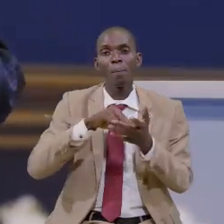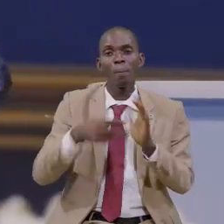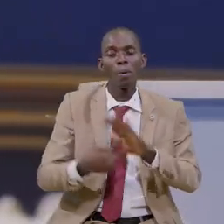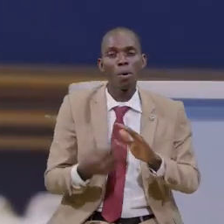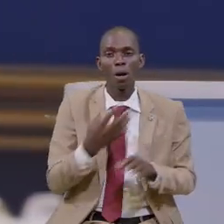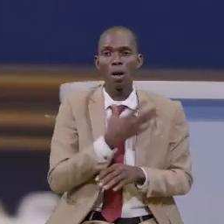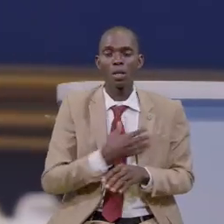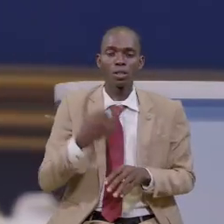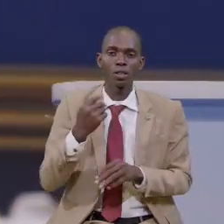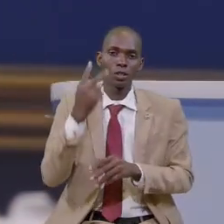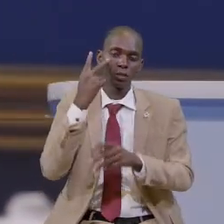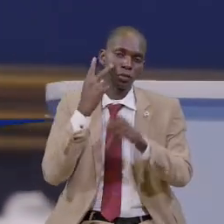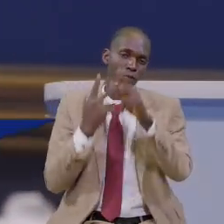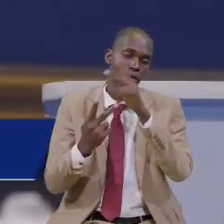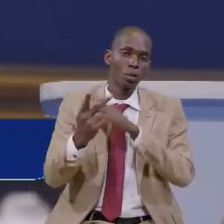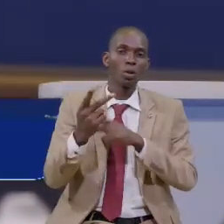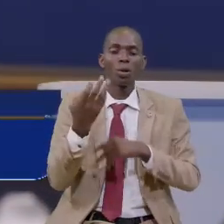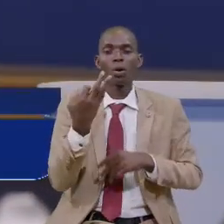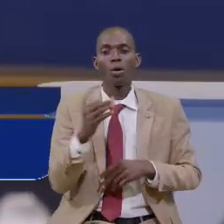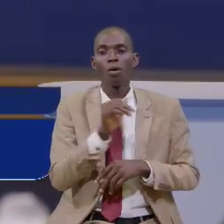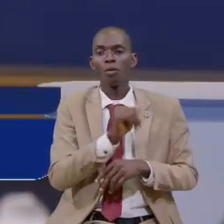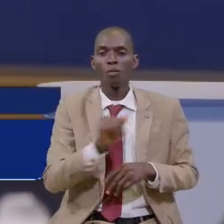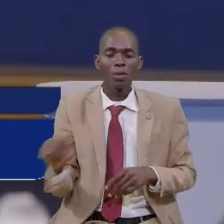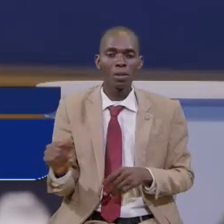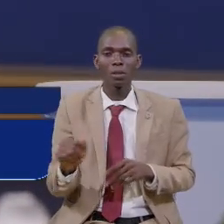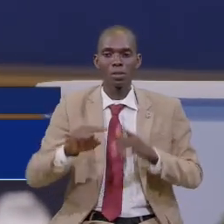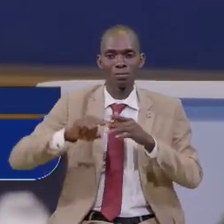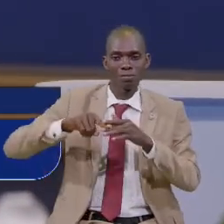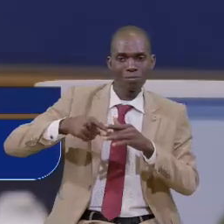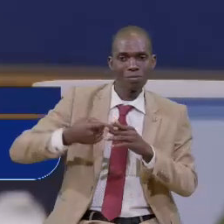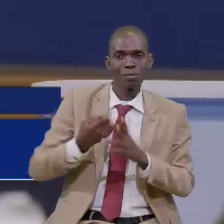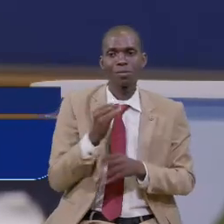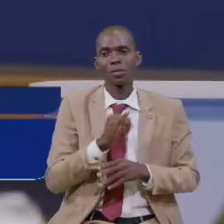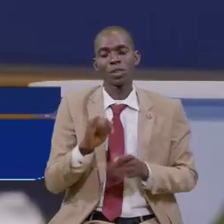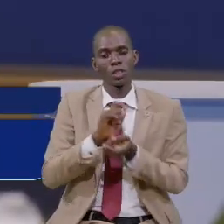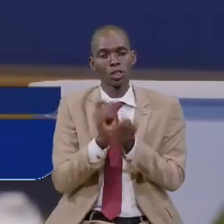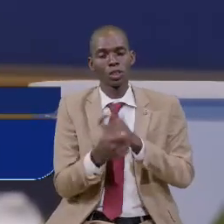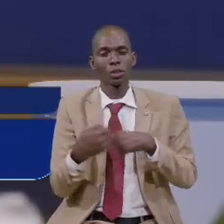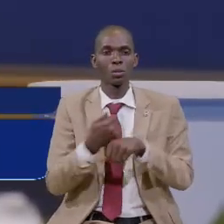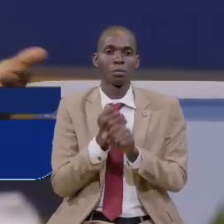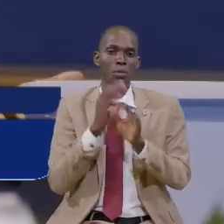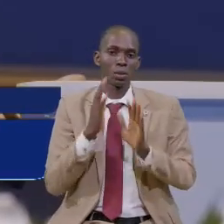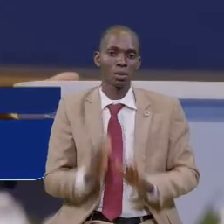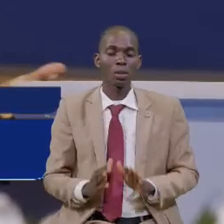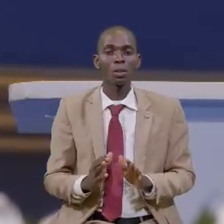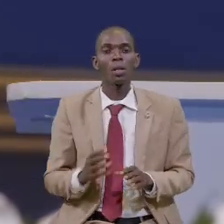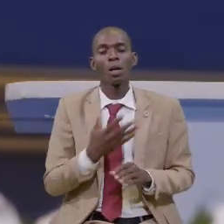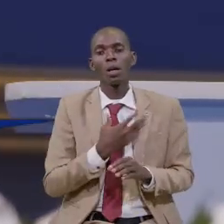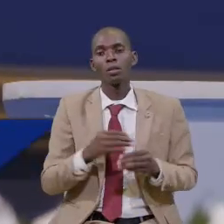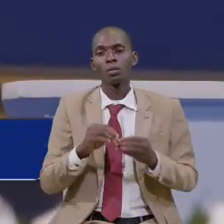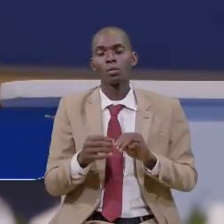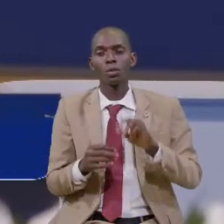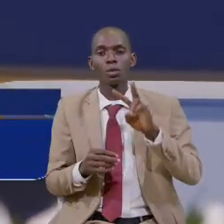of a pioneering change maker. Number two is the priority and